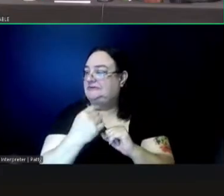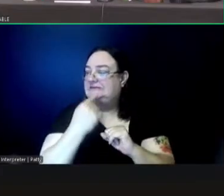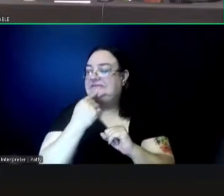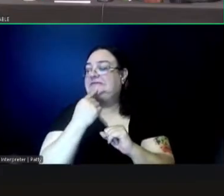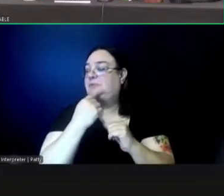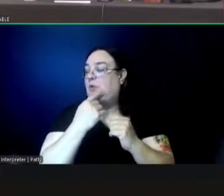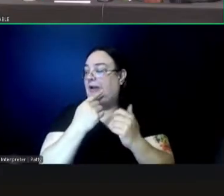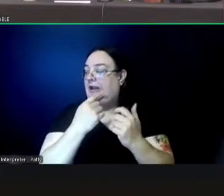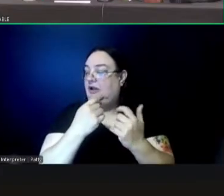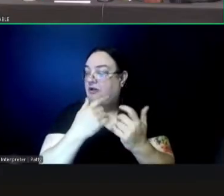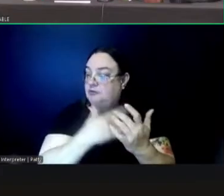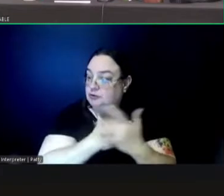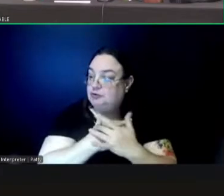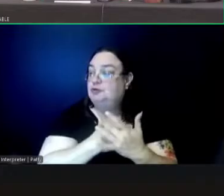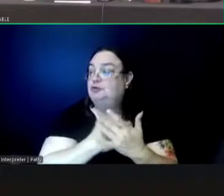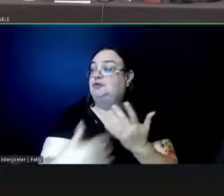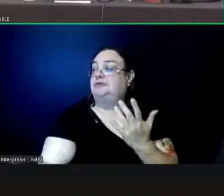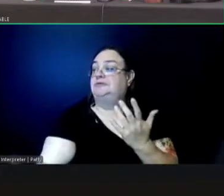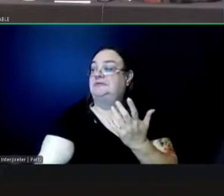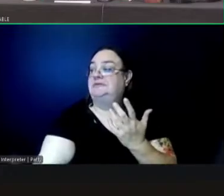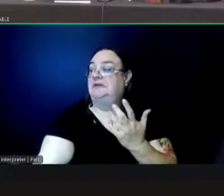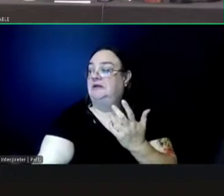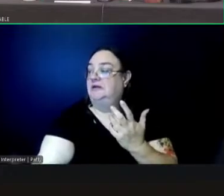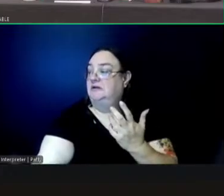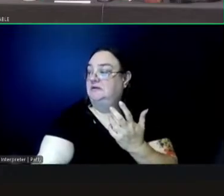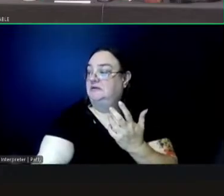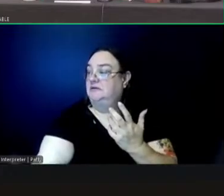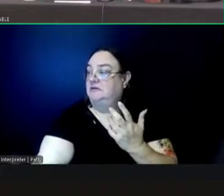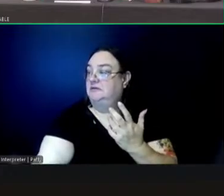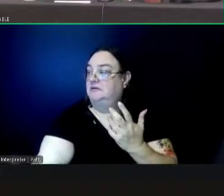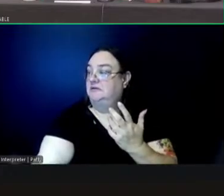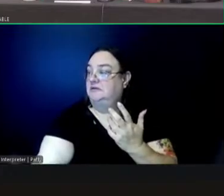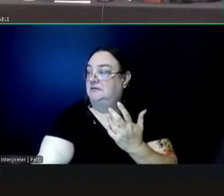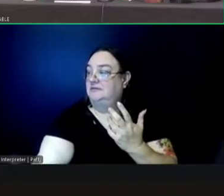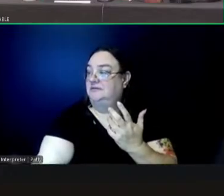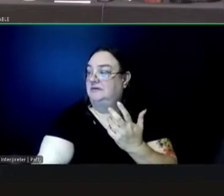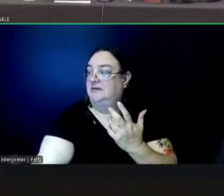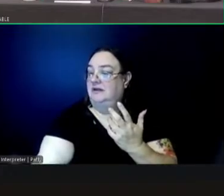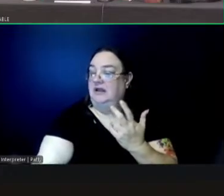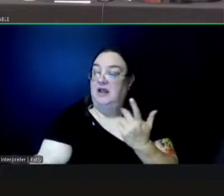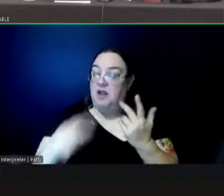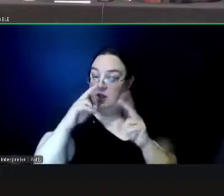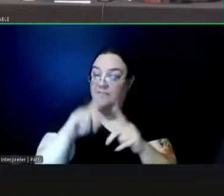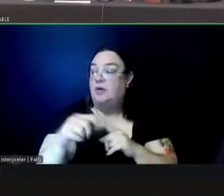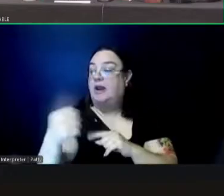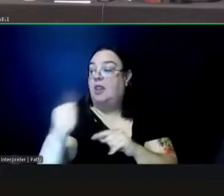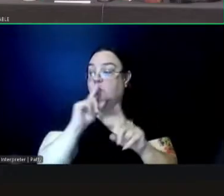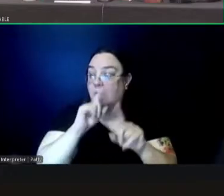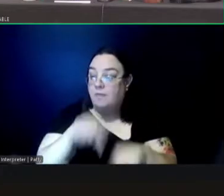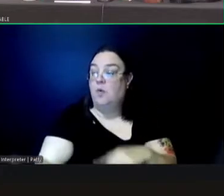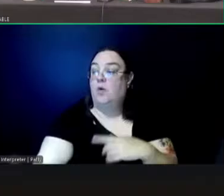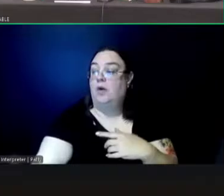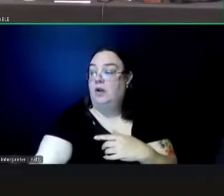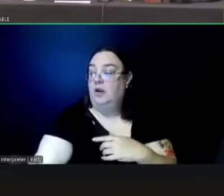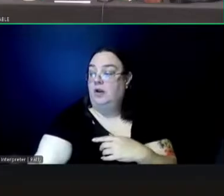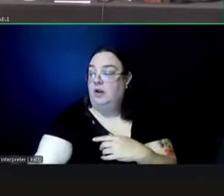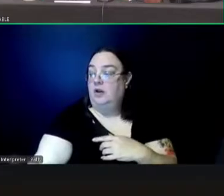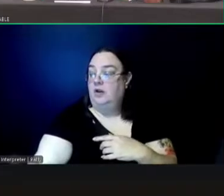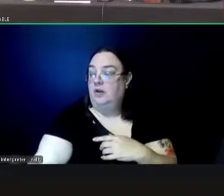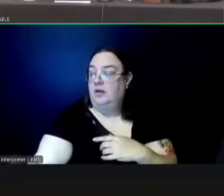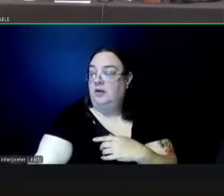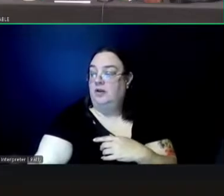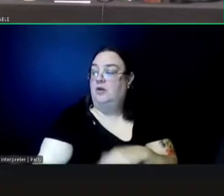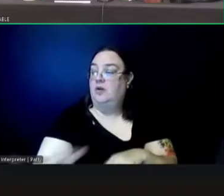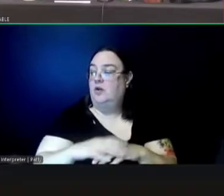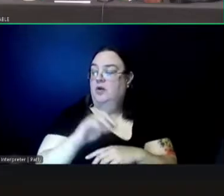and I look forward to another report in 2 weeks on December 4th, and